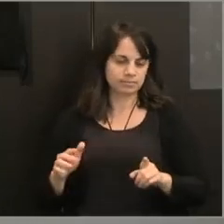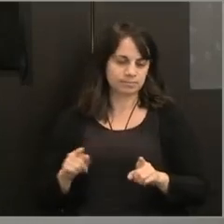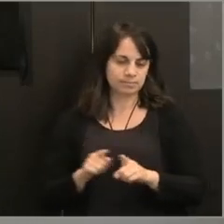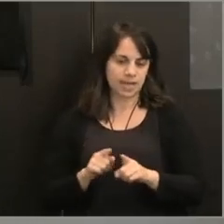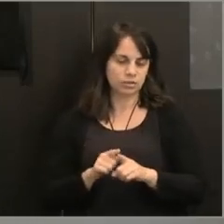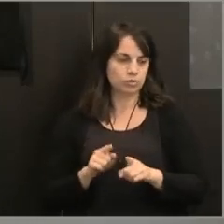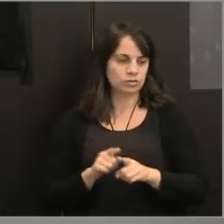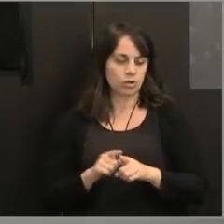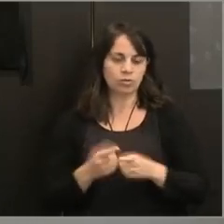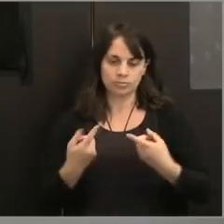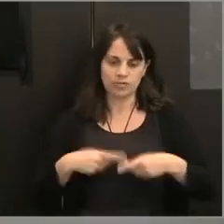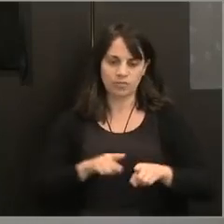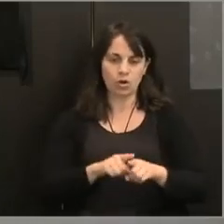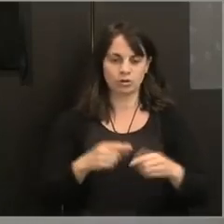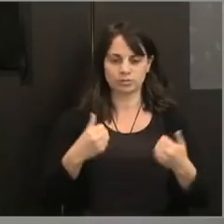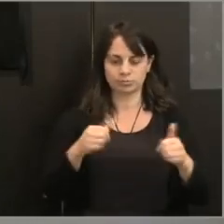the people.